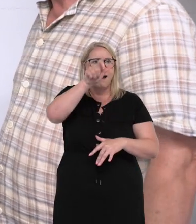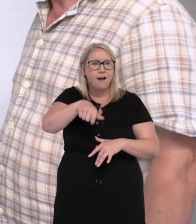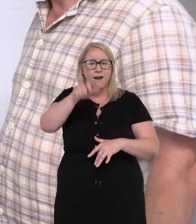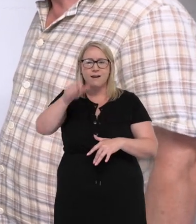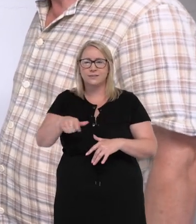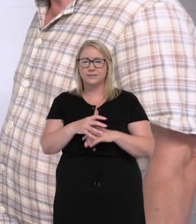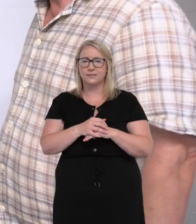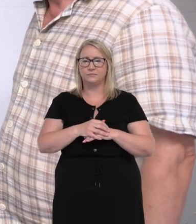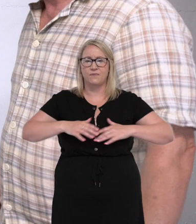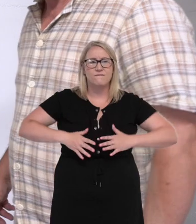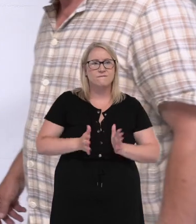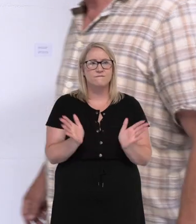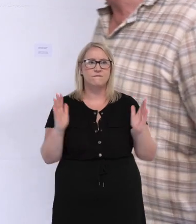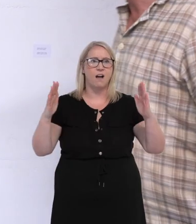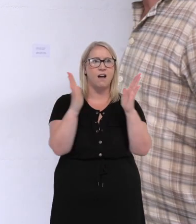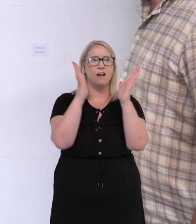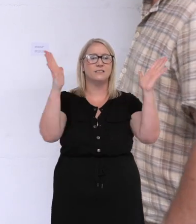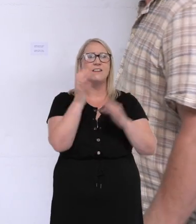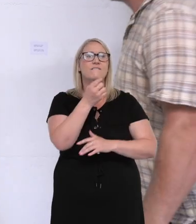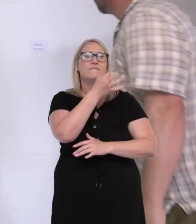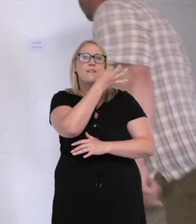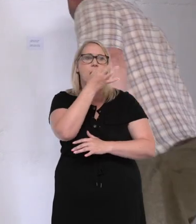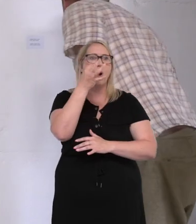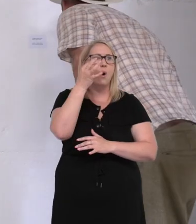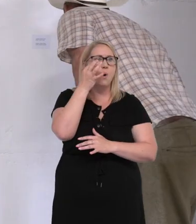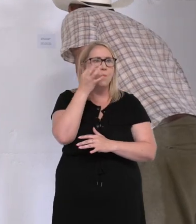A vase of flowers.